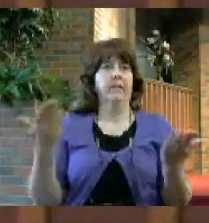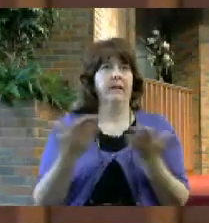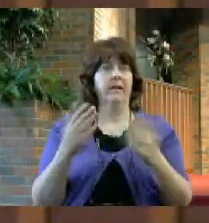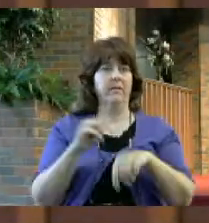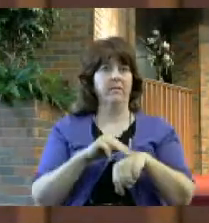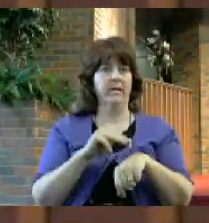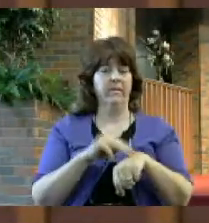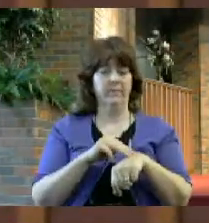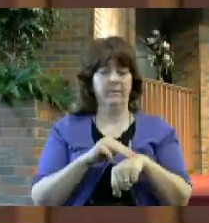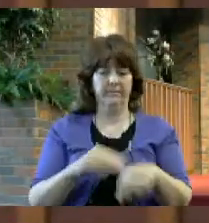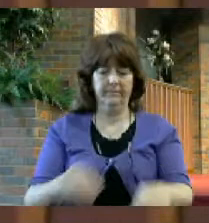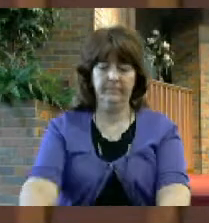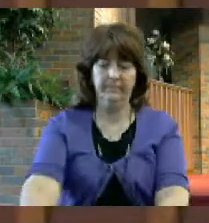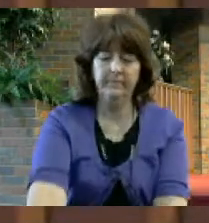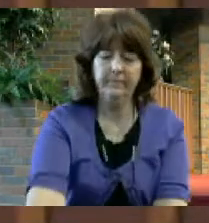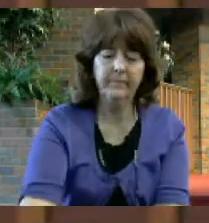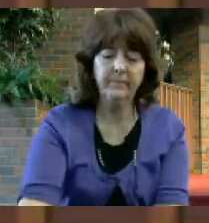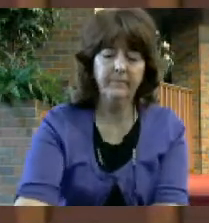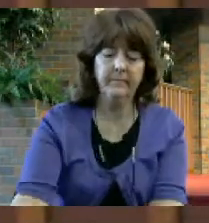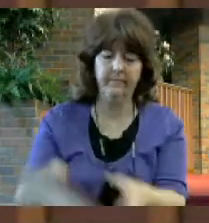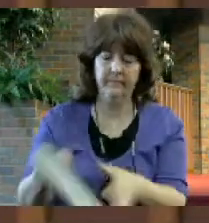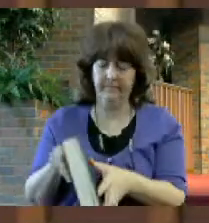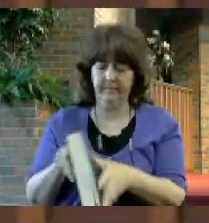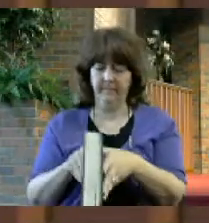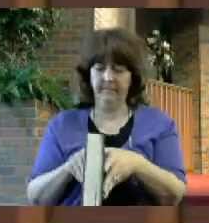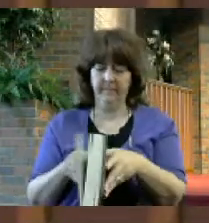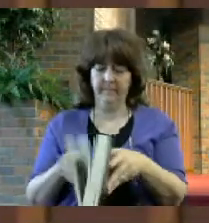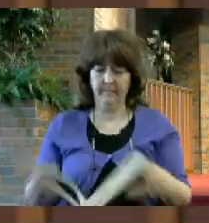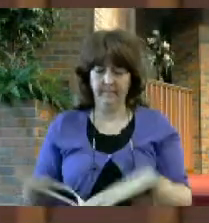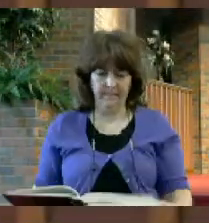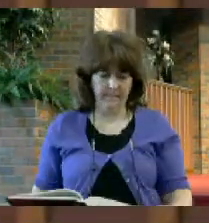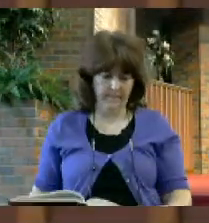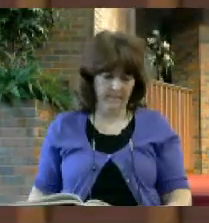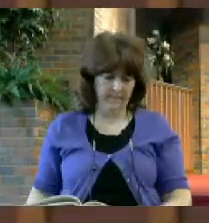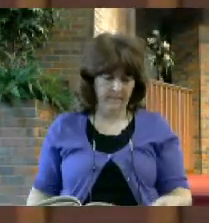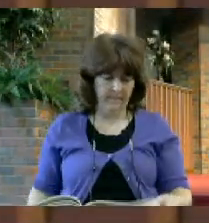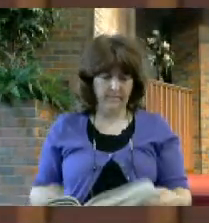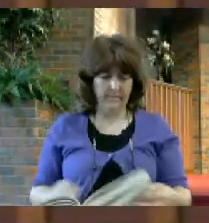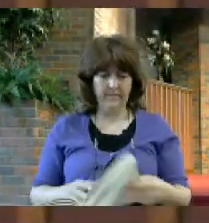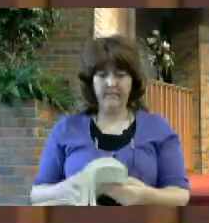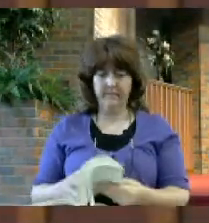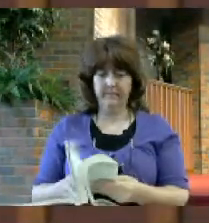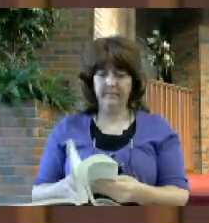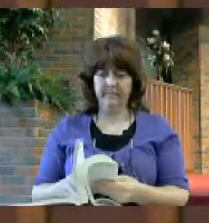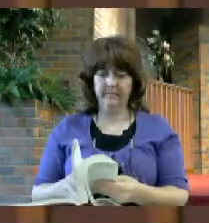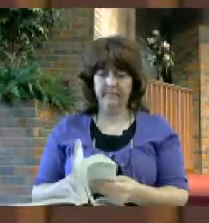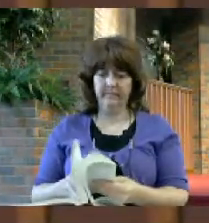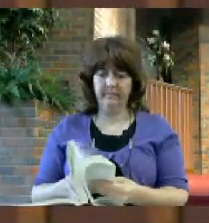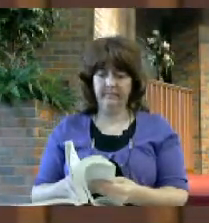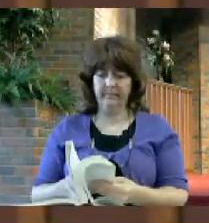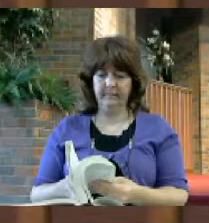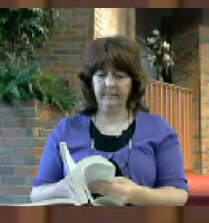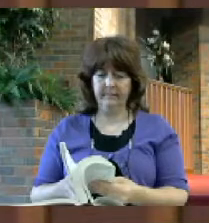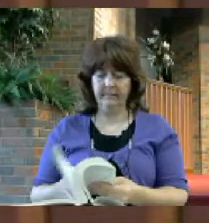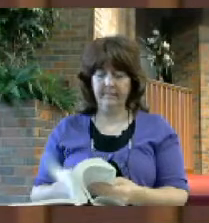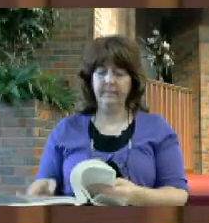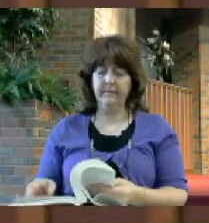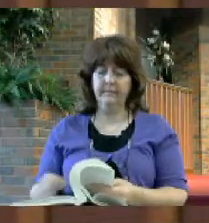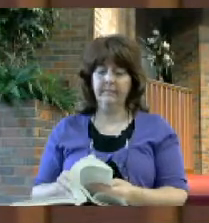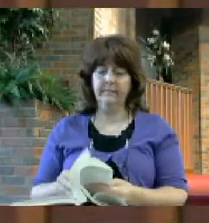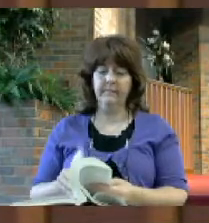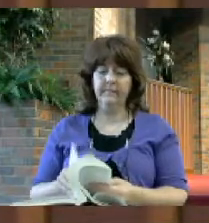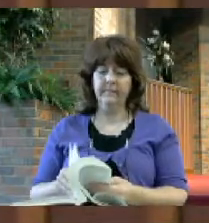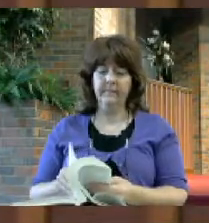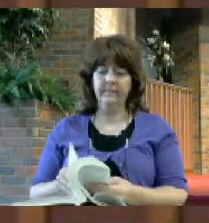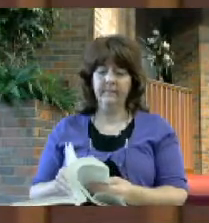680 will be our opening song this morning. If you'd like to use a book, it'll also be on the screen above me. 680 again. Hope